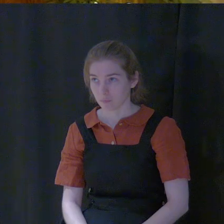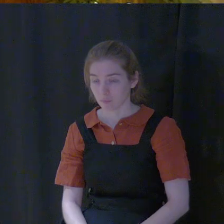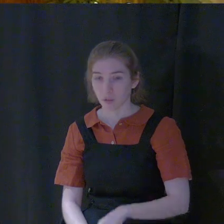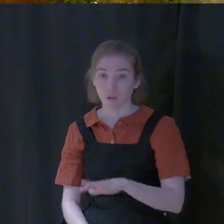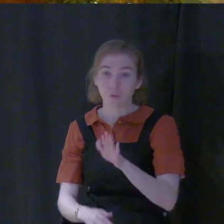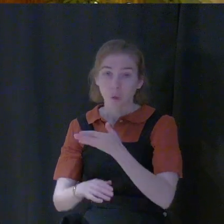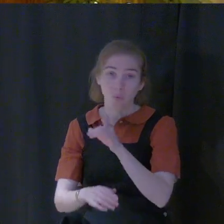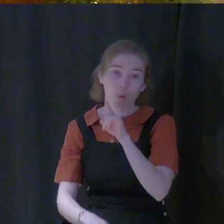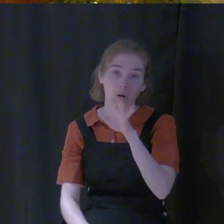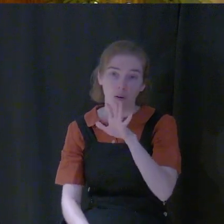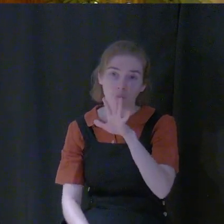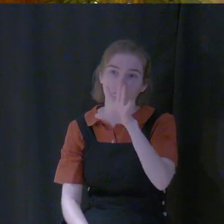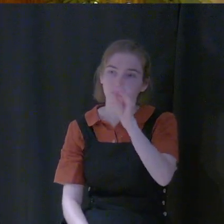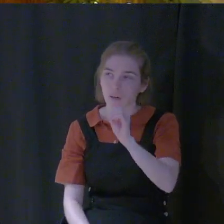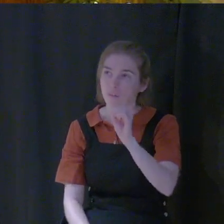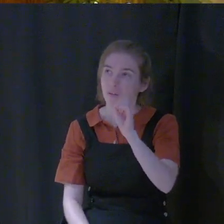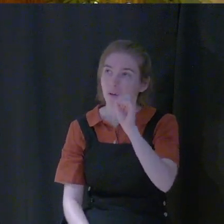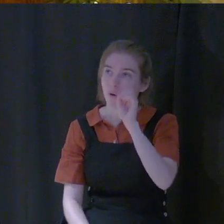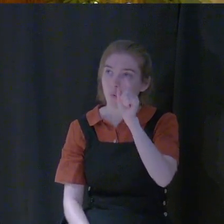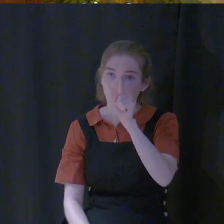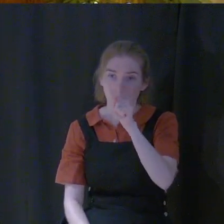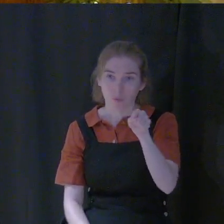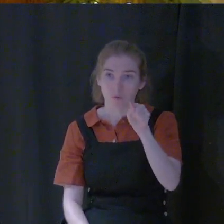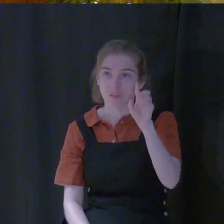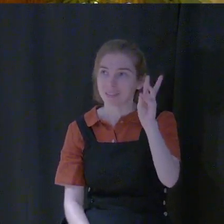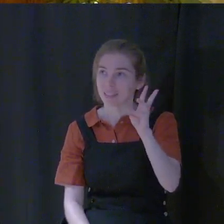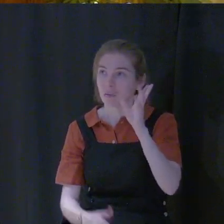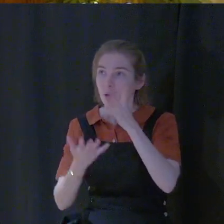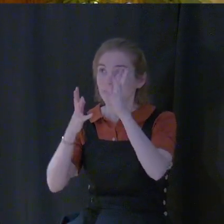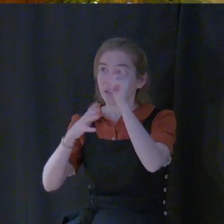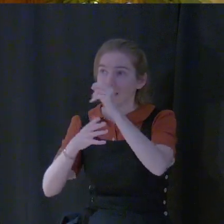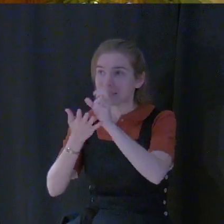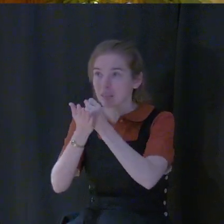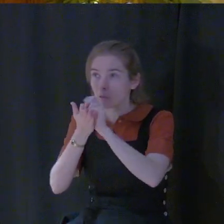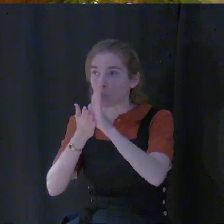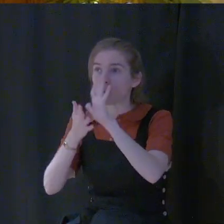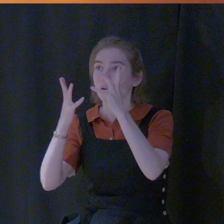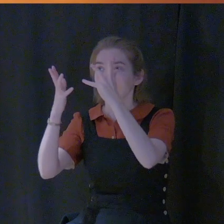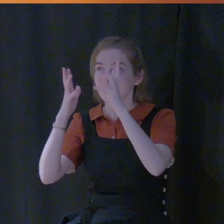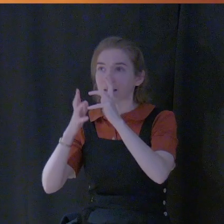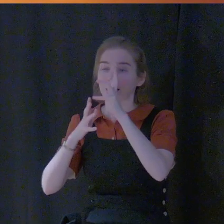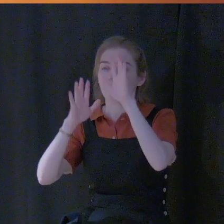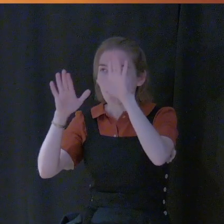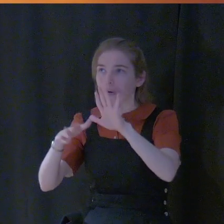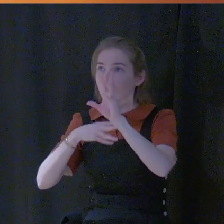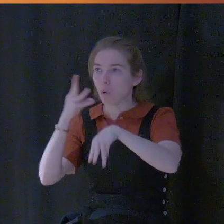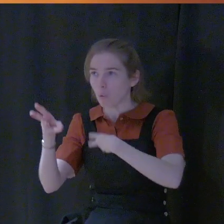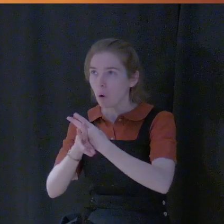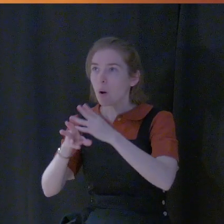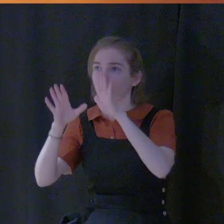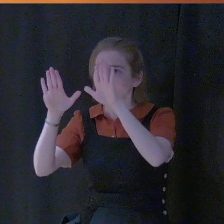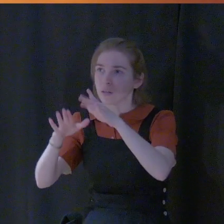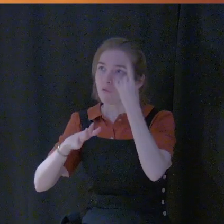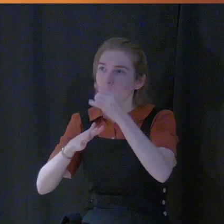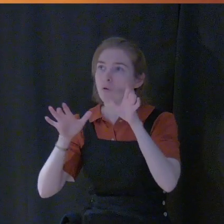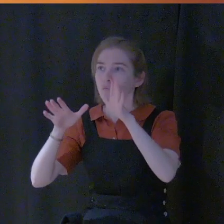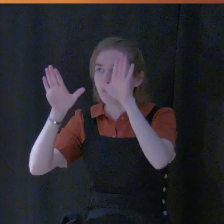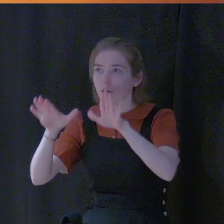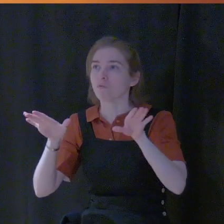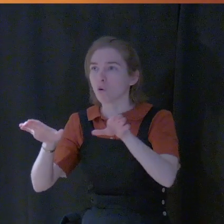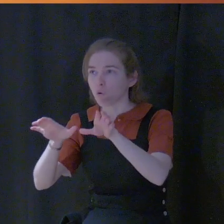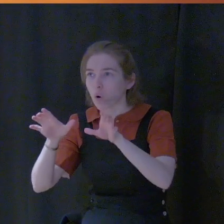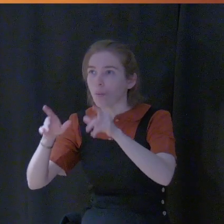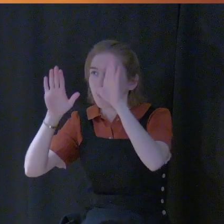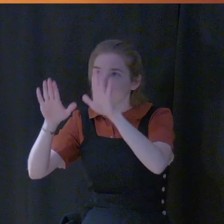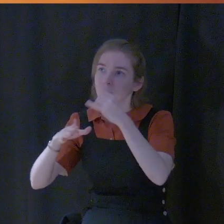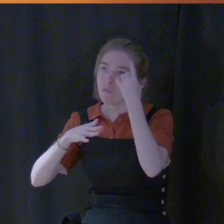Psalms 150, 1 through 6. Praise the Lord. Praise God in his sanctuary. Praise him in his mighty firmament. Praise him for his mighty acts. Praise him